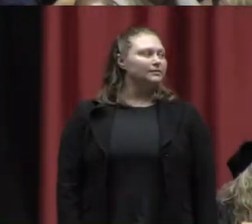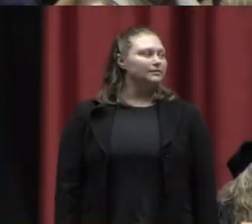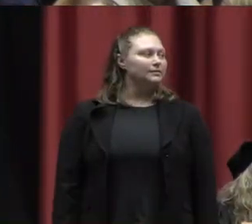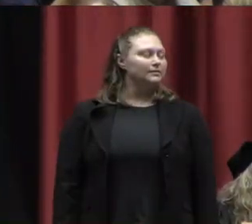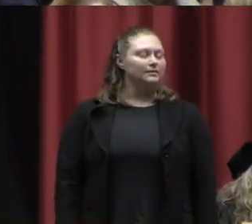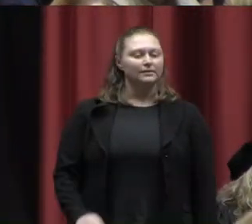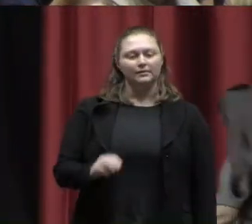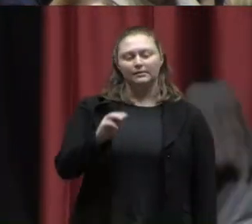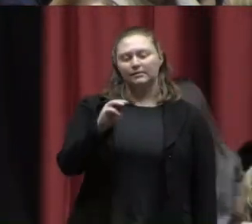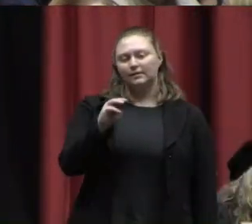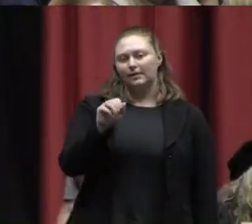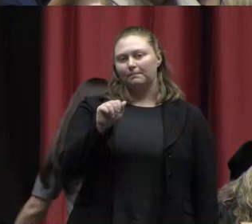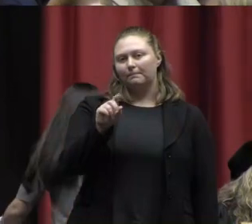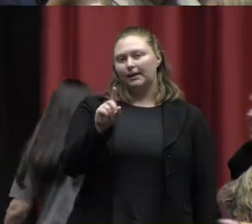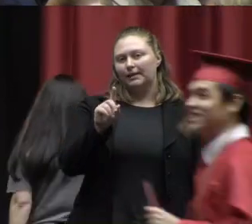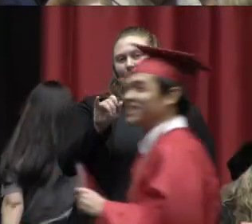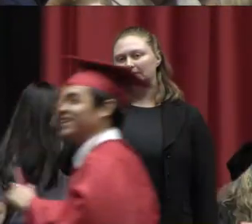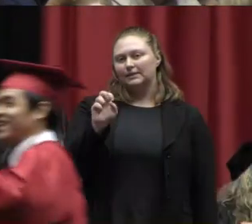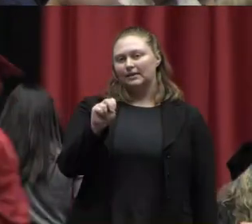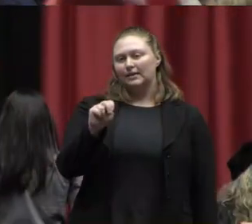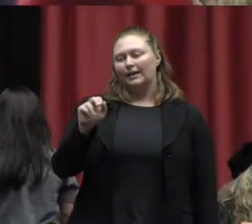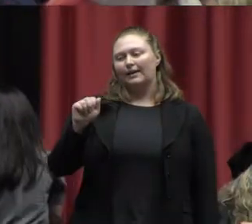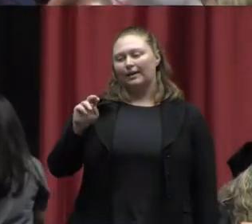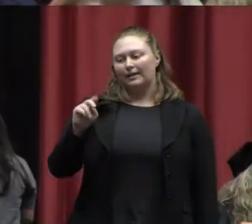And Miss Queen Anderson.